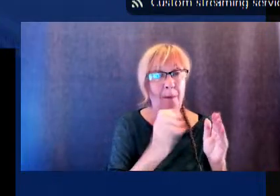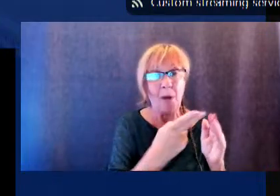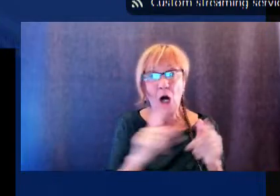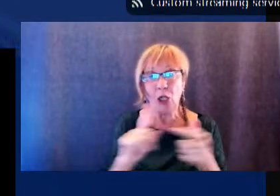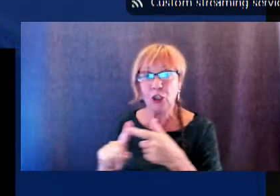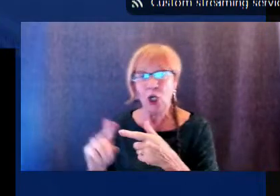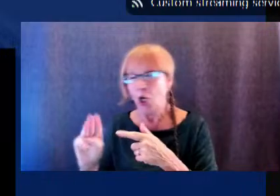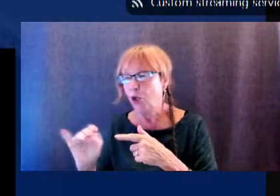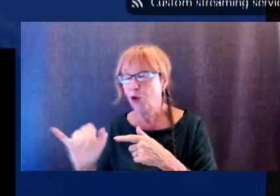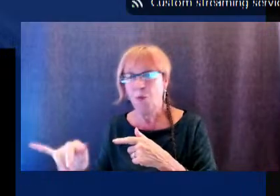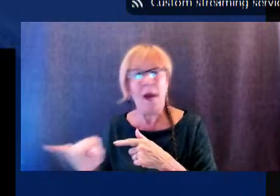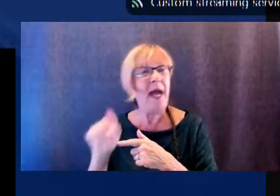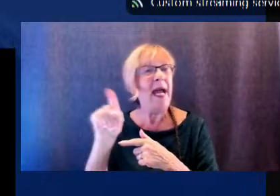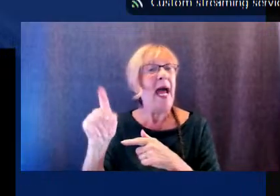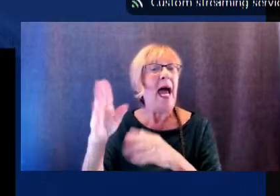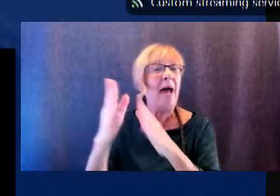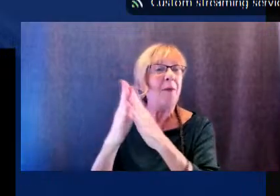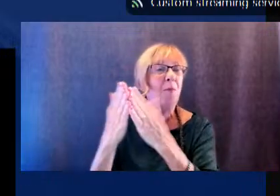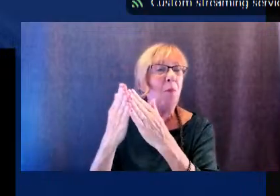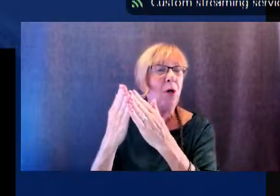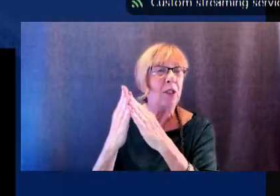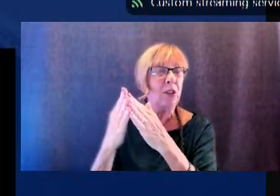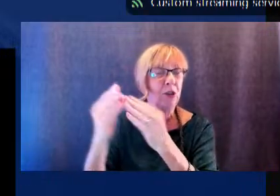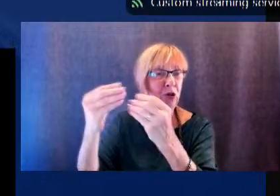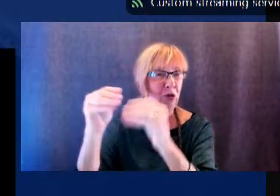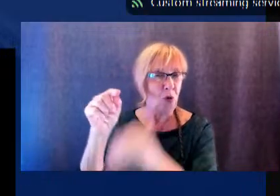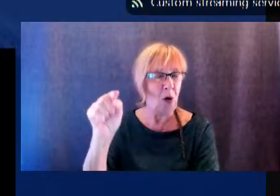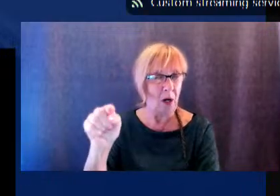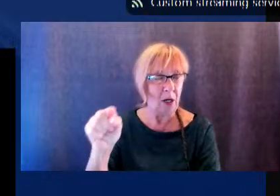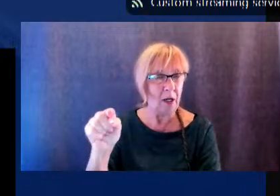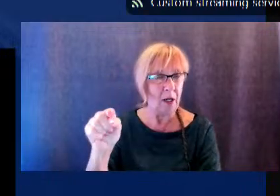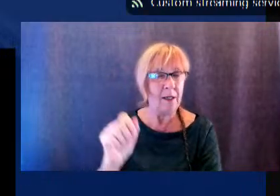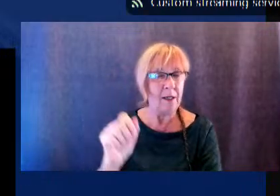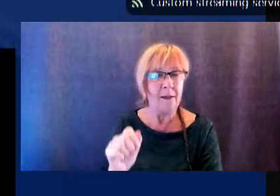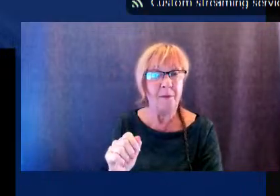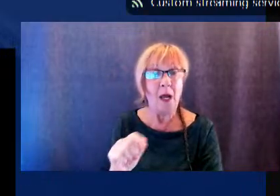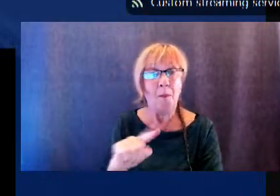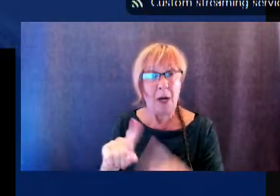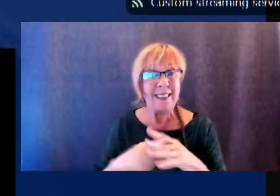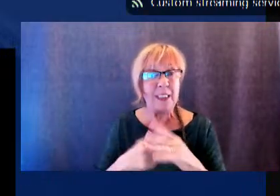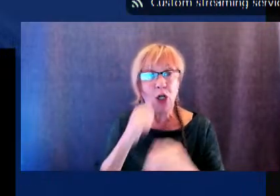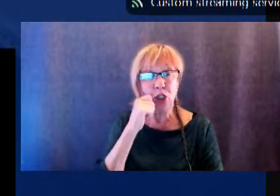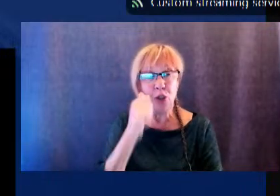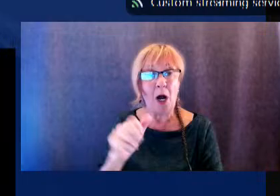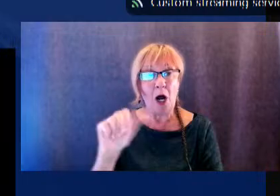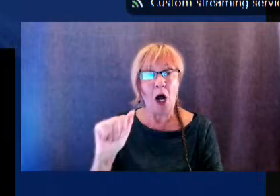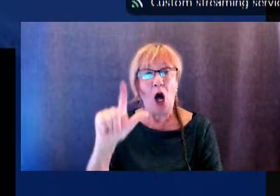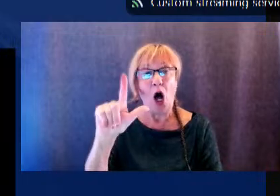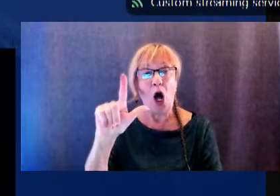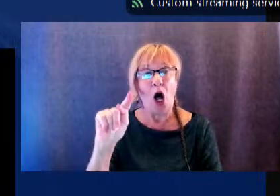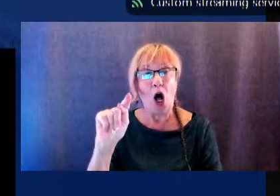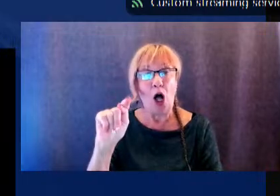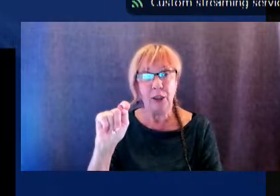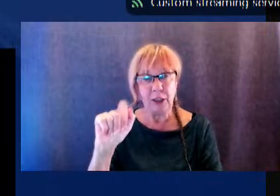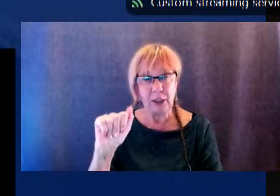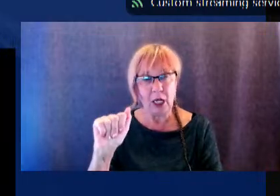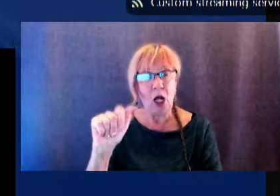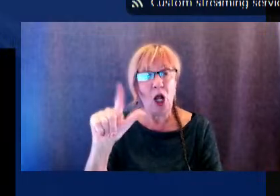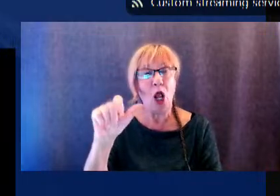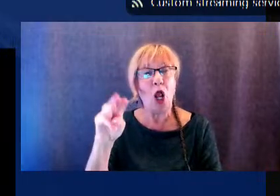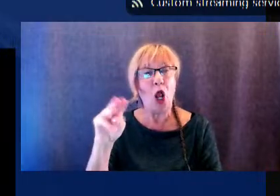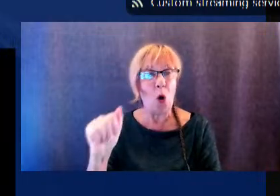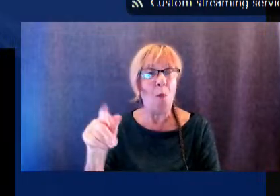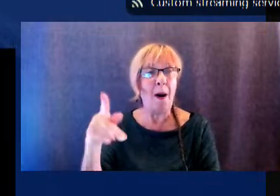Pasadena. And as mentioned earlier, we will be hosting a new series starting tomorrow at Altaloma Park. The path